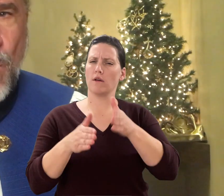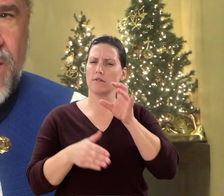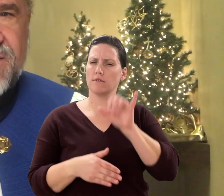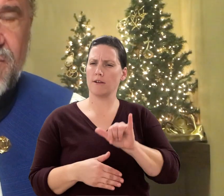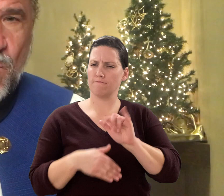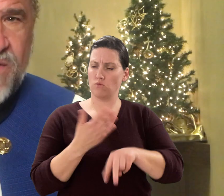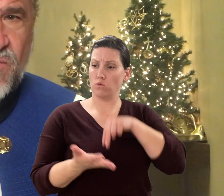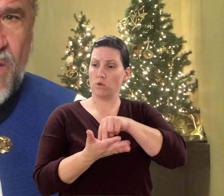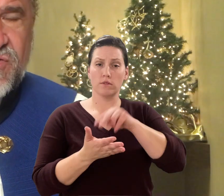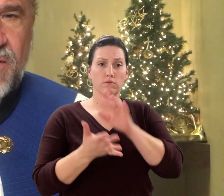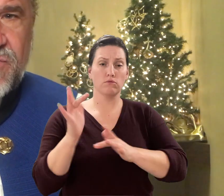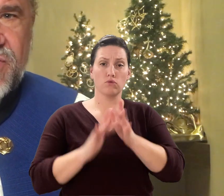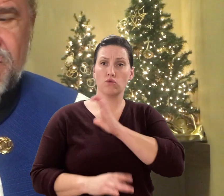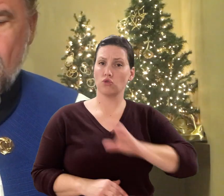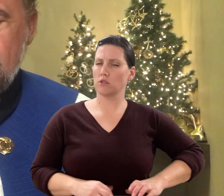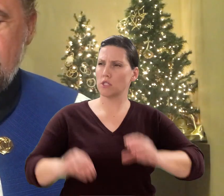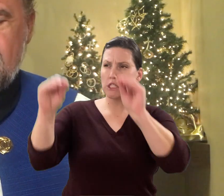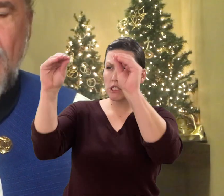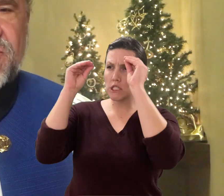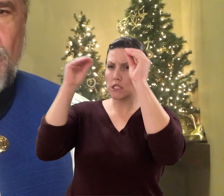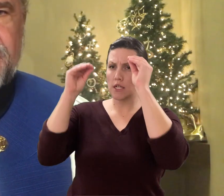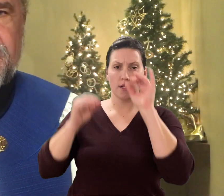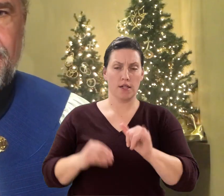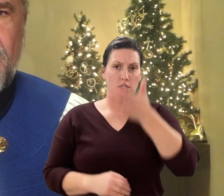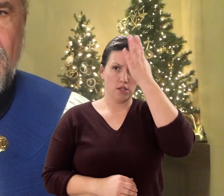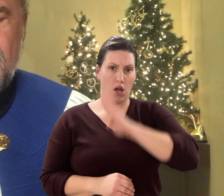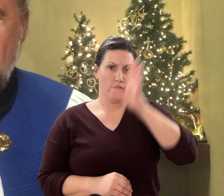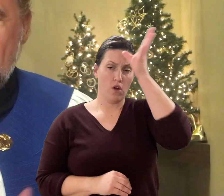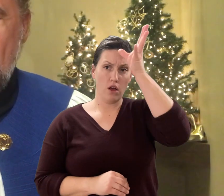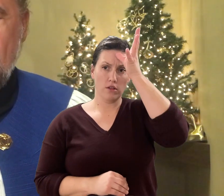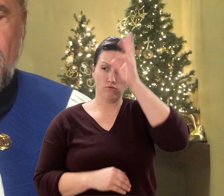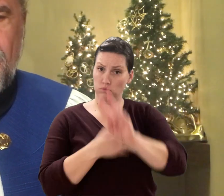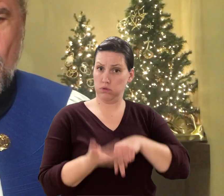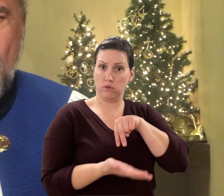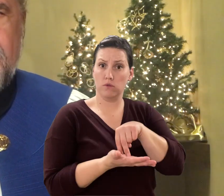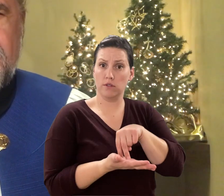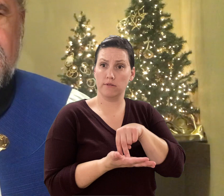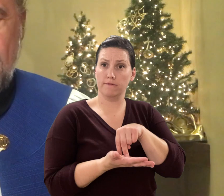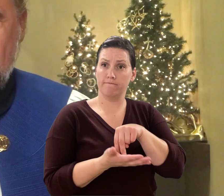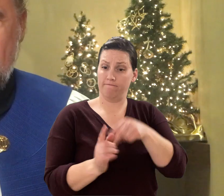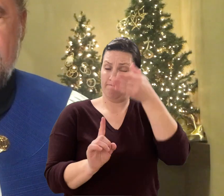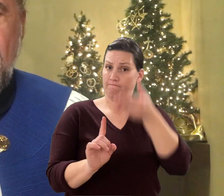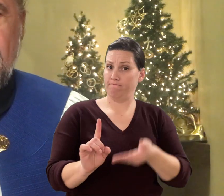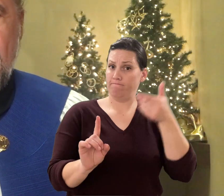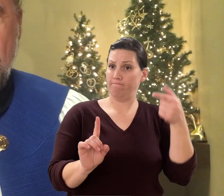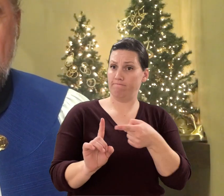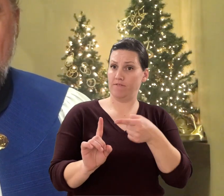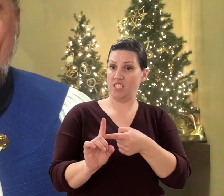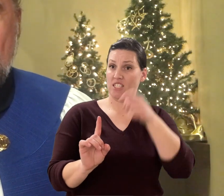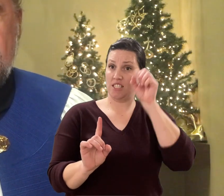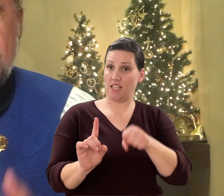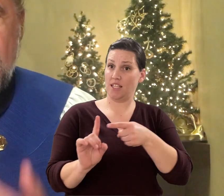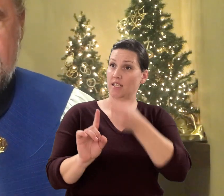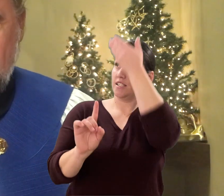One of the ways that the resurrection of Jesus Christ is taught to us is that God the Father raised his Son from the dead